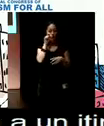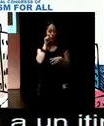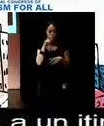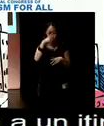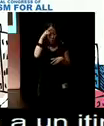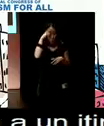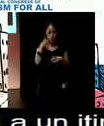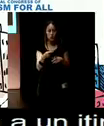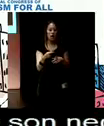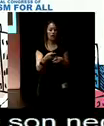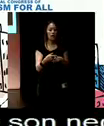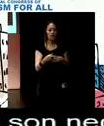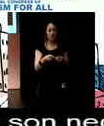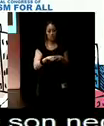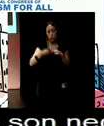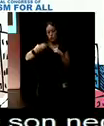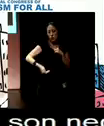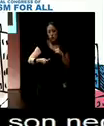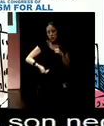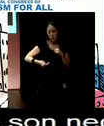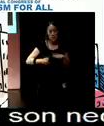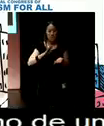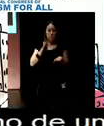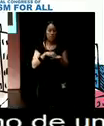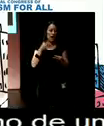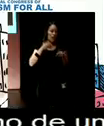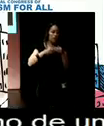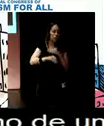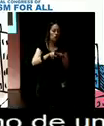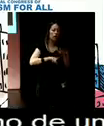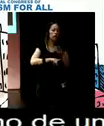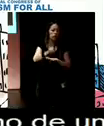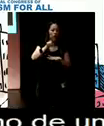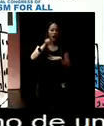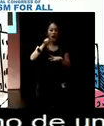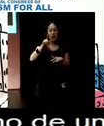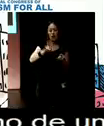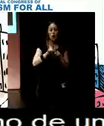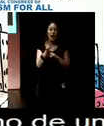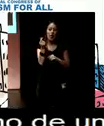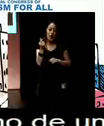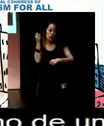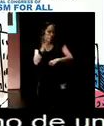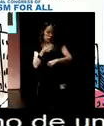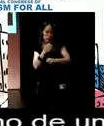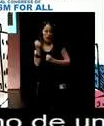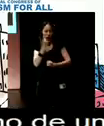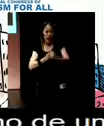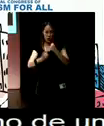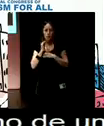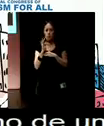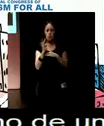the design of these itineraries is very important to develop a social and